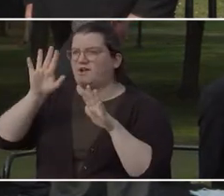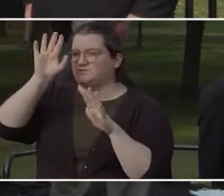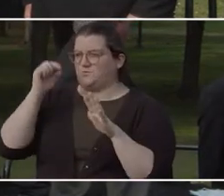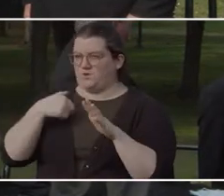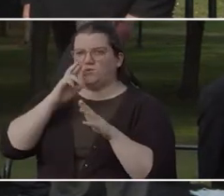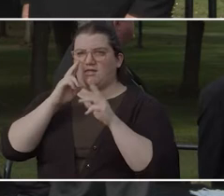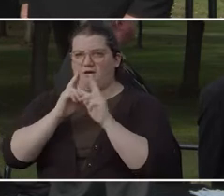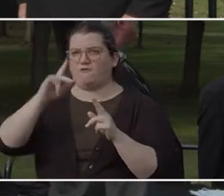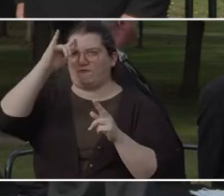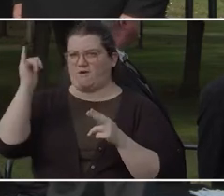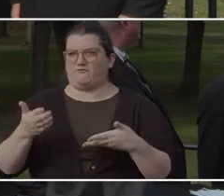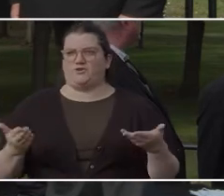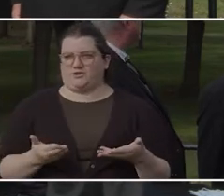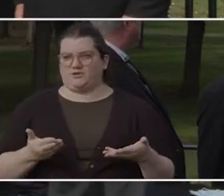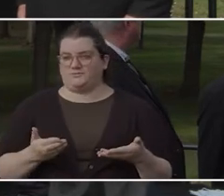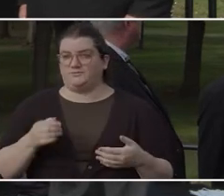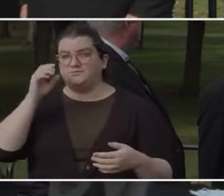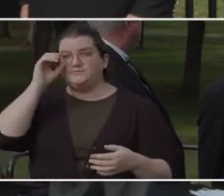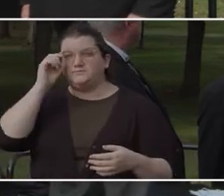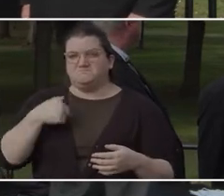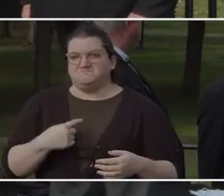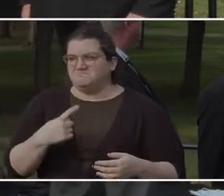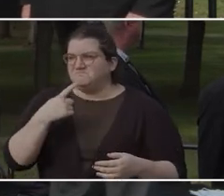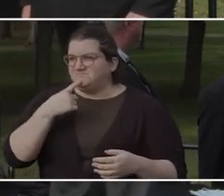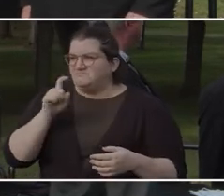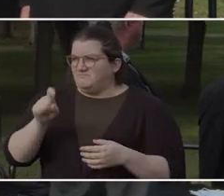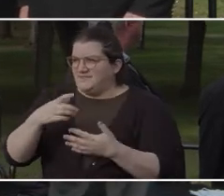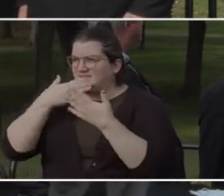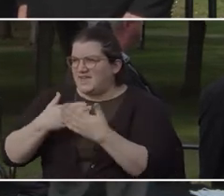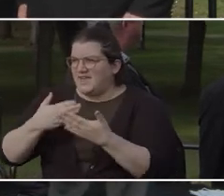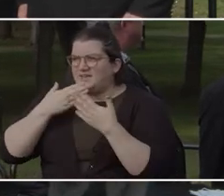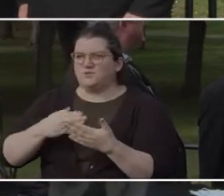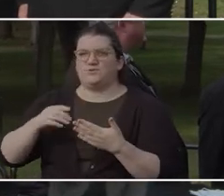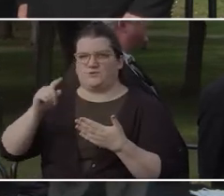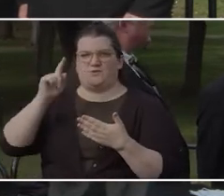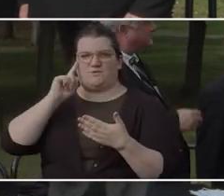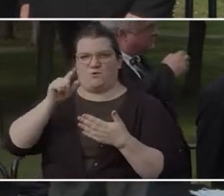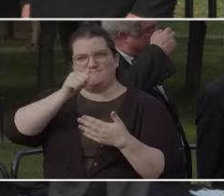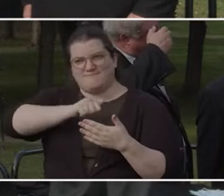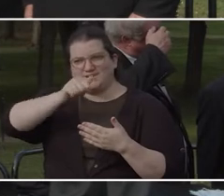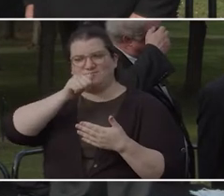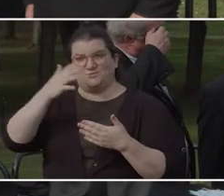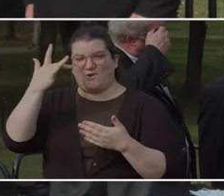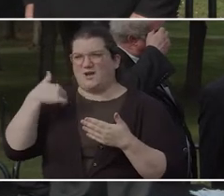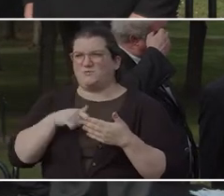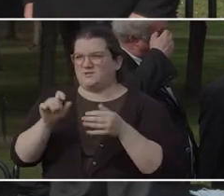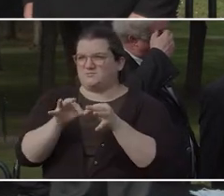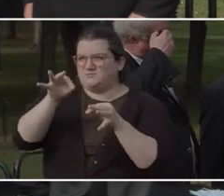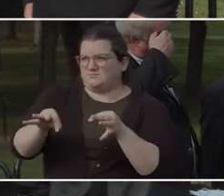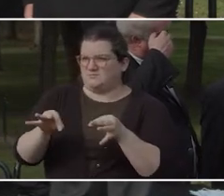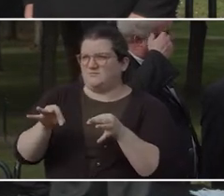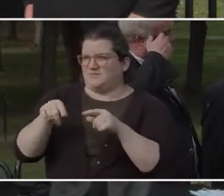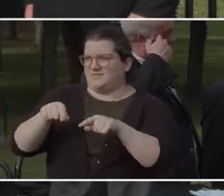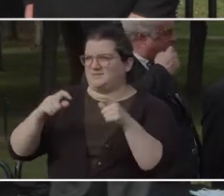I would be remiss if I didn't say thank you for your patience as this ceremony had to be postponed due to the pandemic. At times we thought we'd never